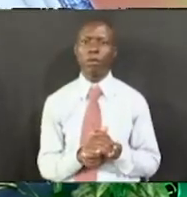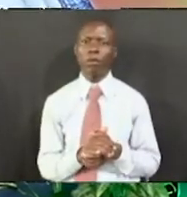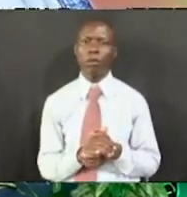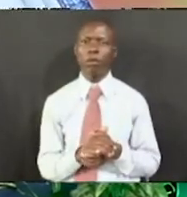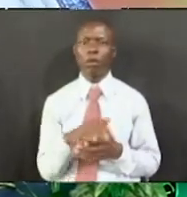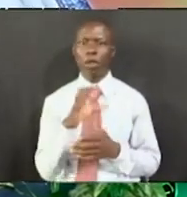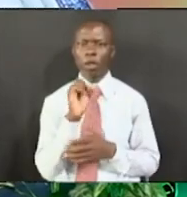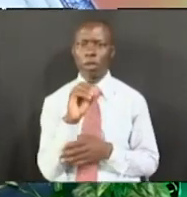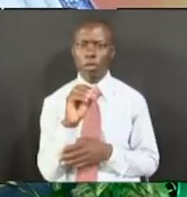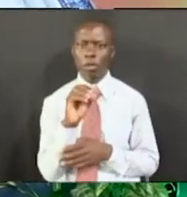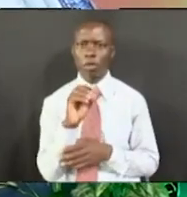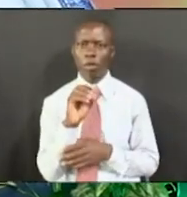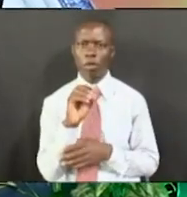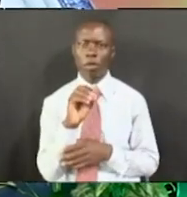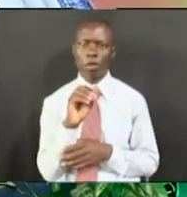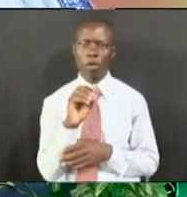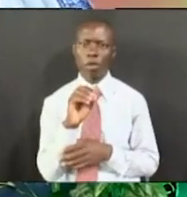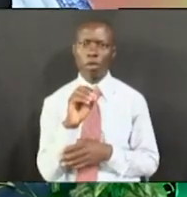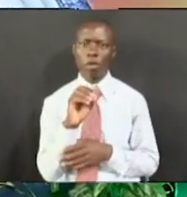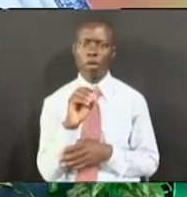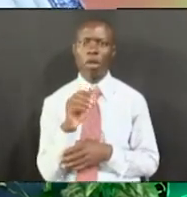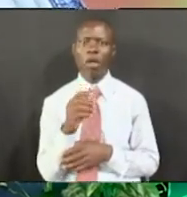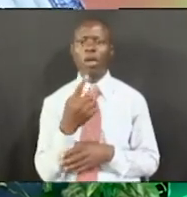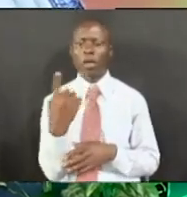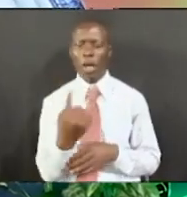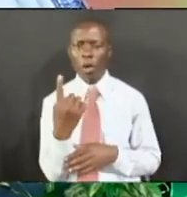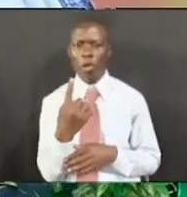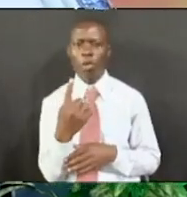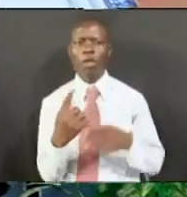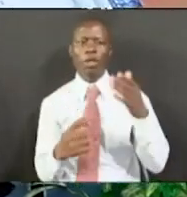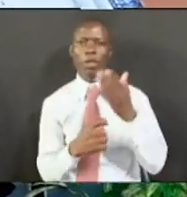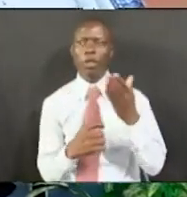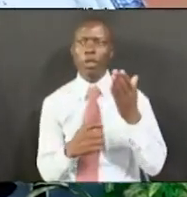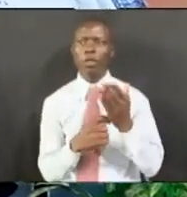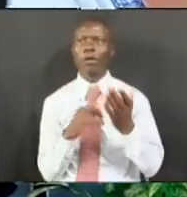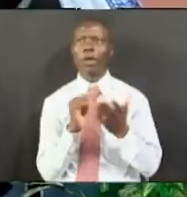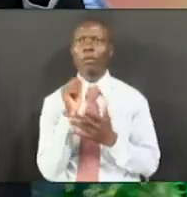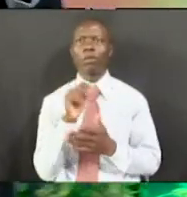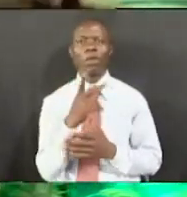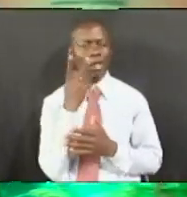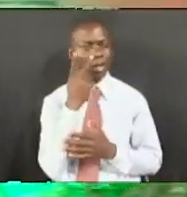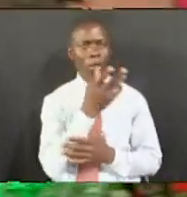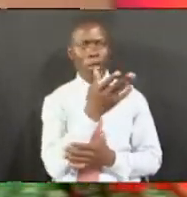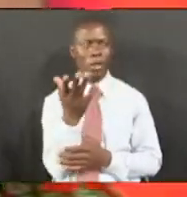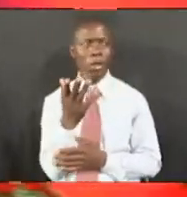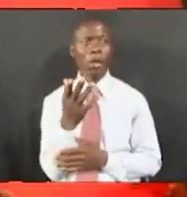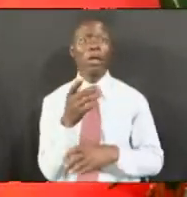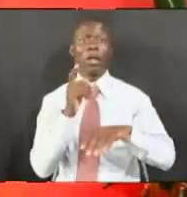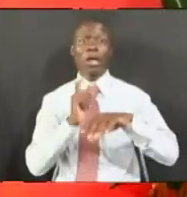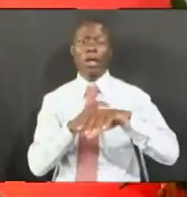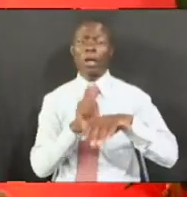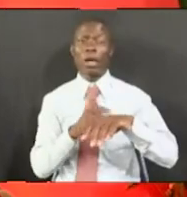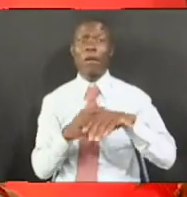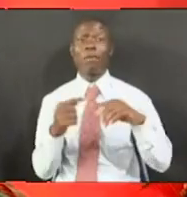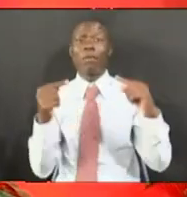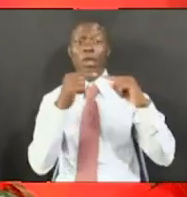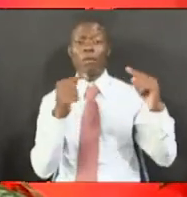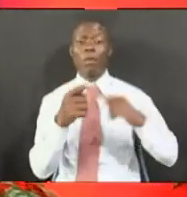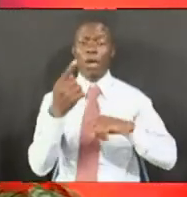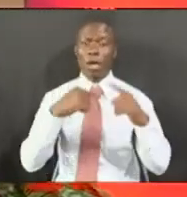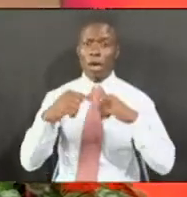So, this is the only technical aspect of this sermon, relax. So the moment the enemies could come,